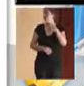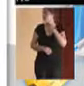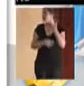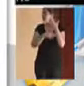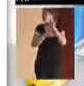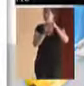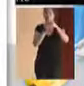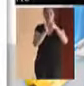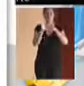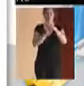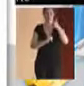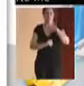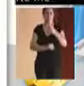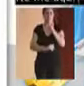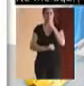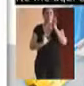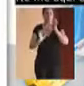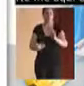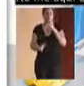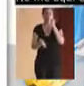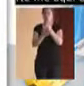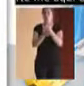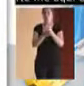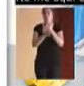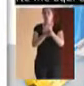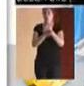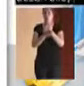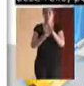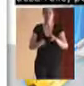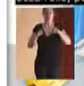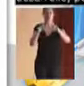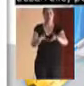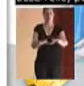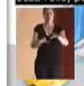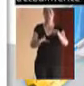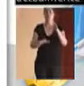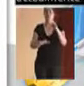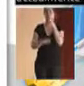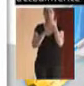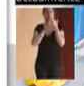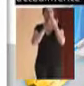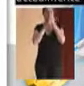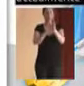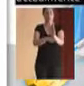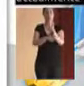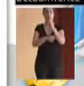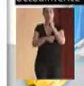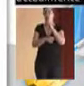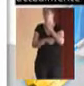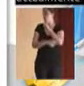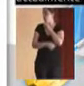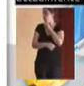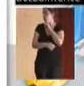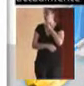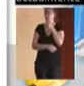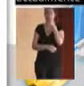We were not able to bring here the system that is being developed because it's currently being tested in Sydney, but I brought some examples of what would